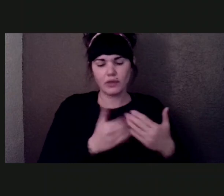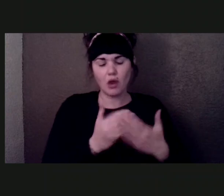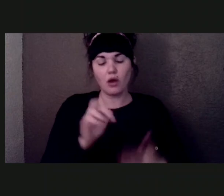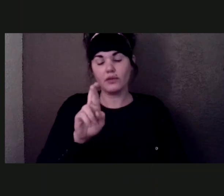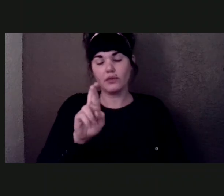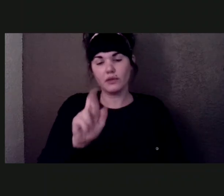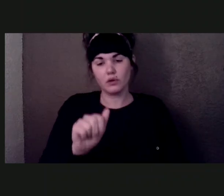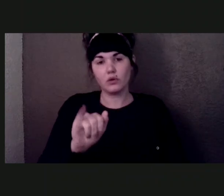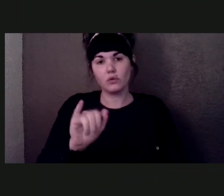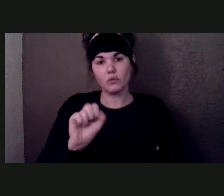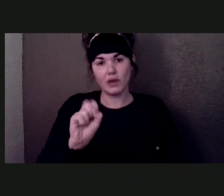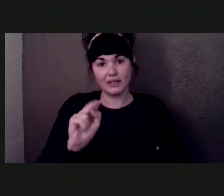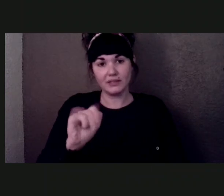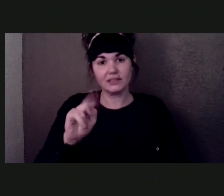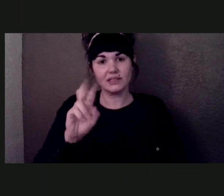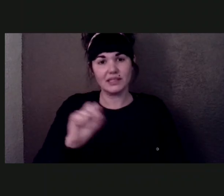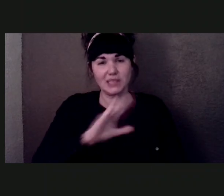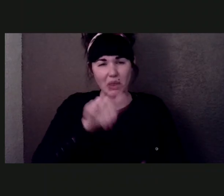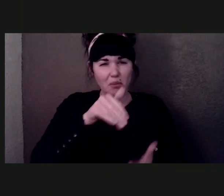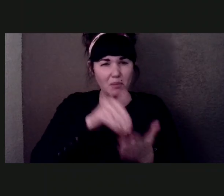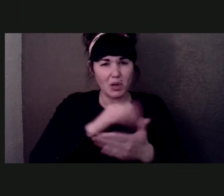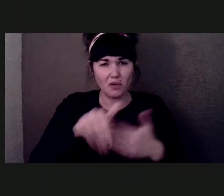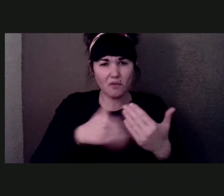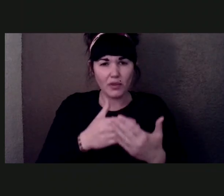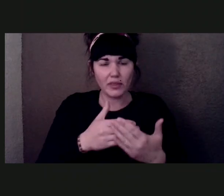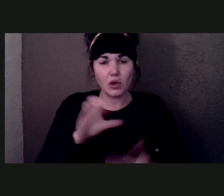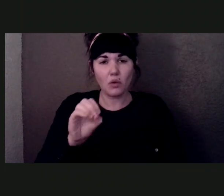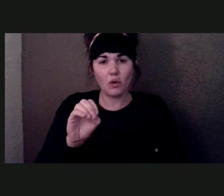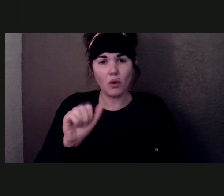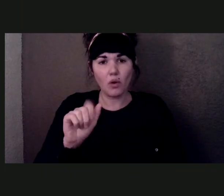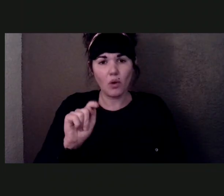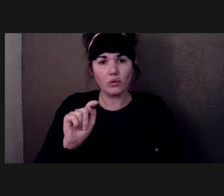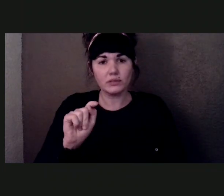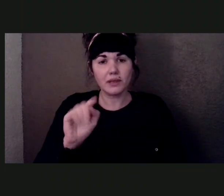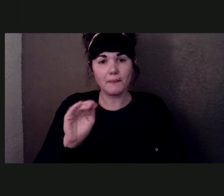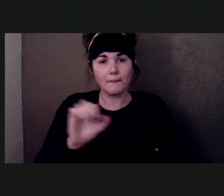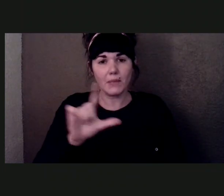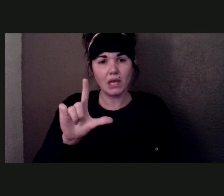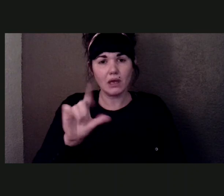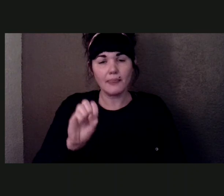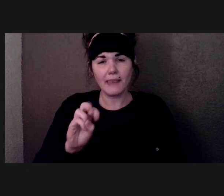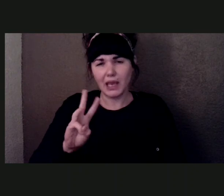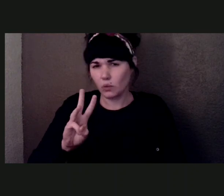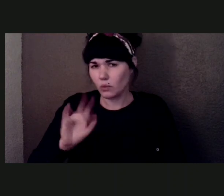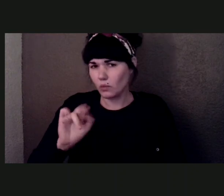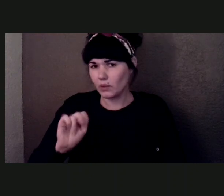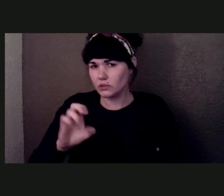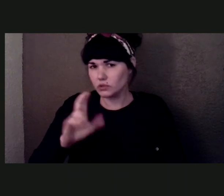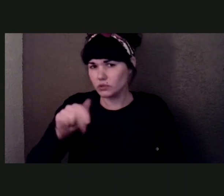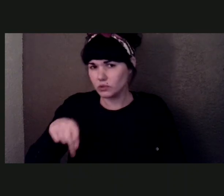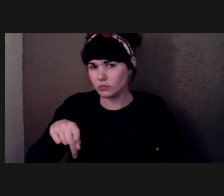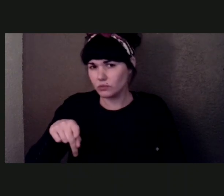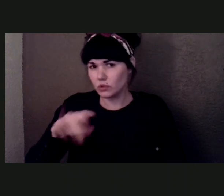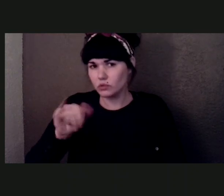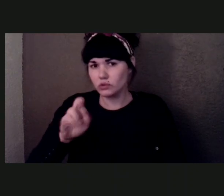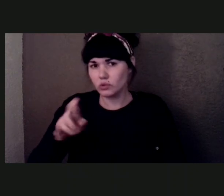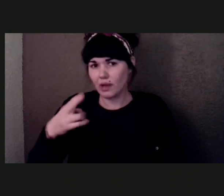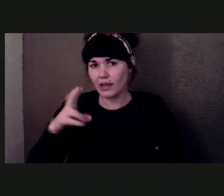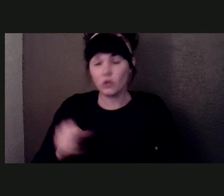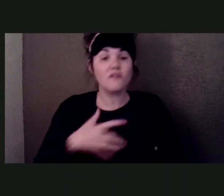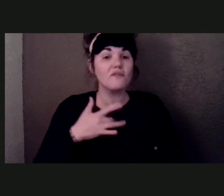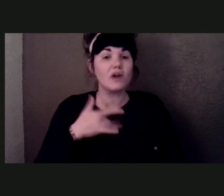of all of that oatmeal at Winship Junior High felt comfortable. And it was my gym teacher, Mrs.